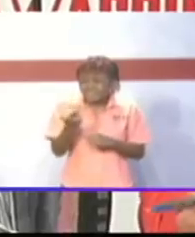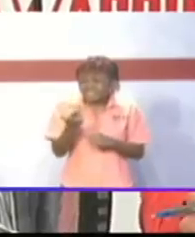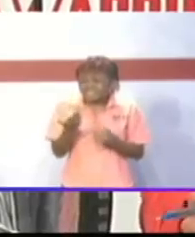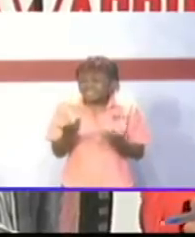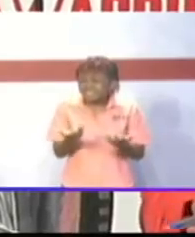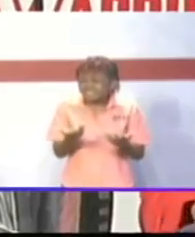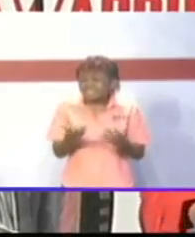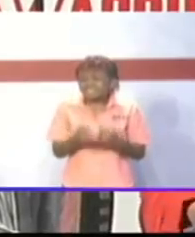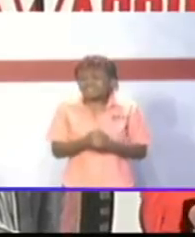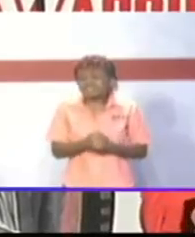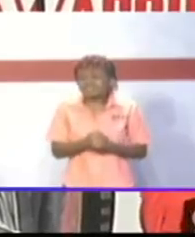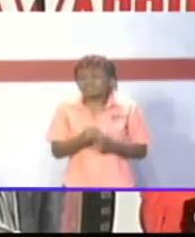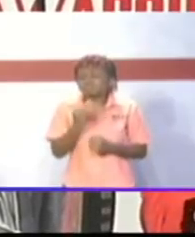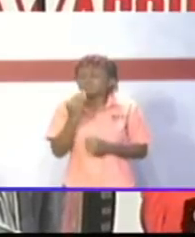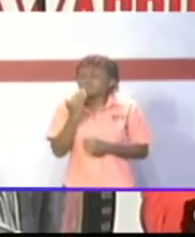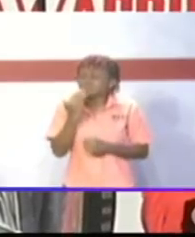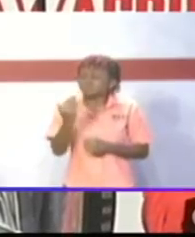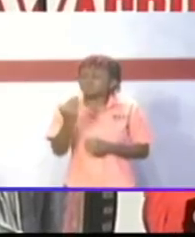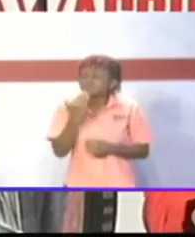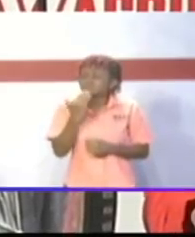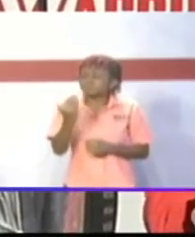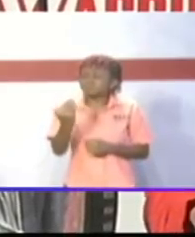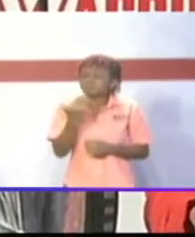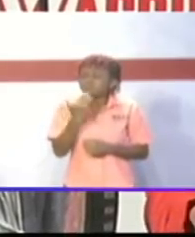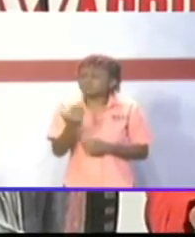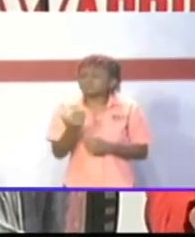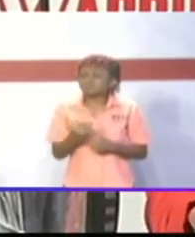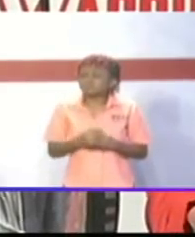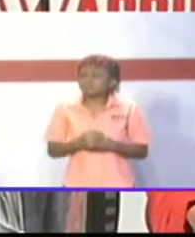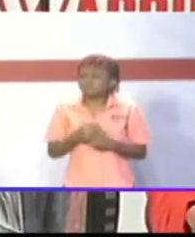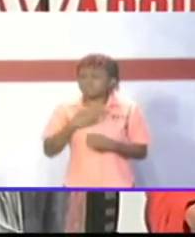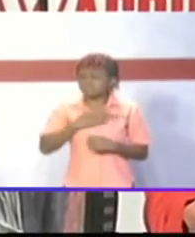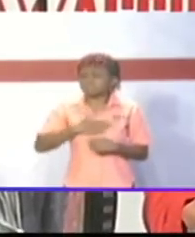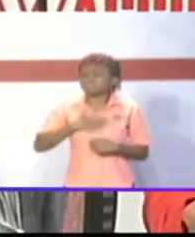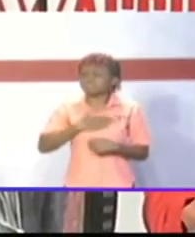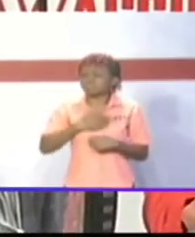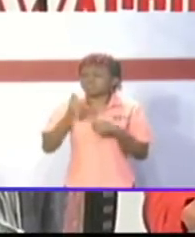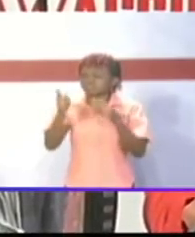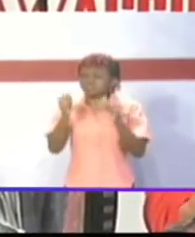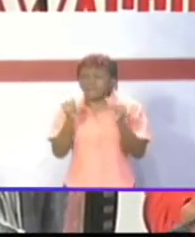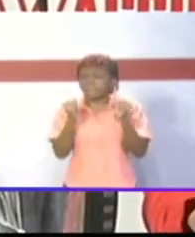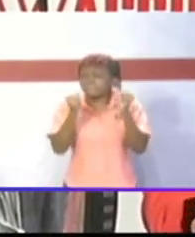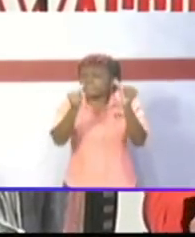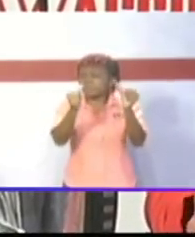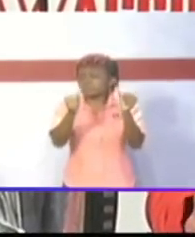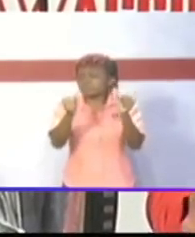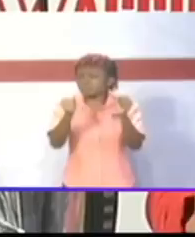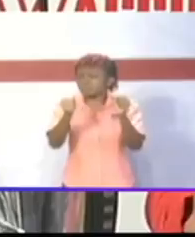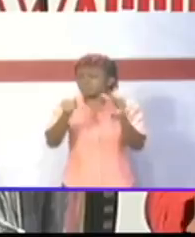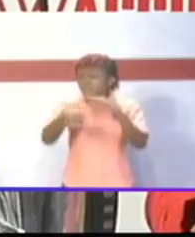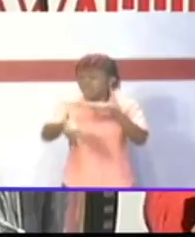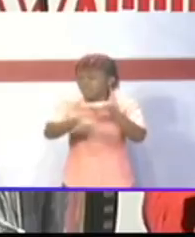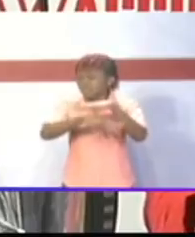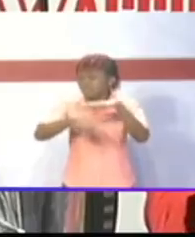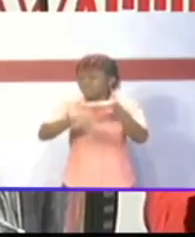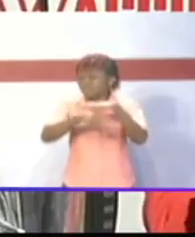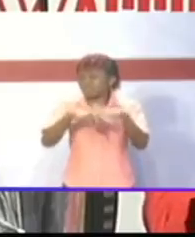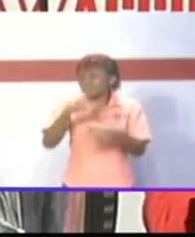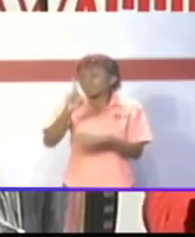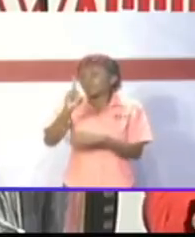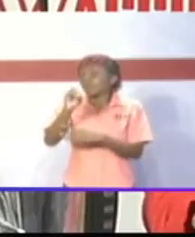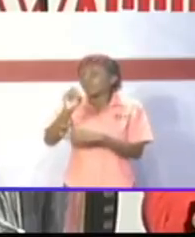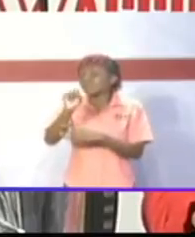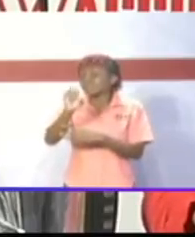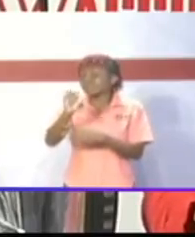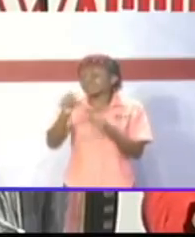the additional primary dose poster, please. It's a good opportunity to walk it through. So, Alicia, the short answer